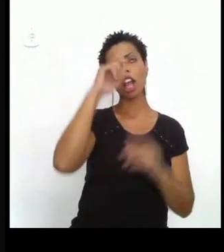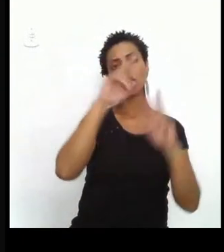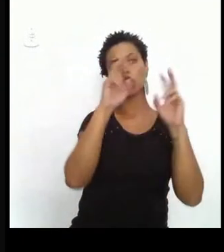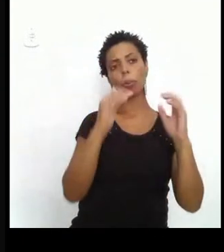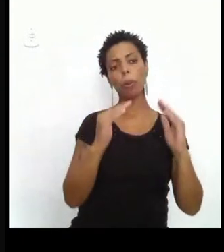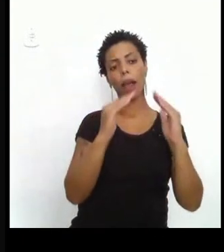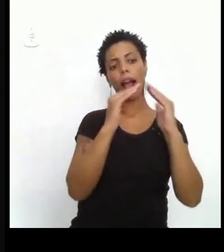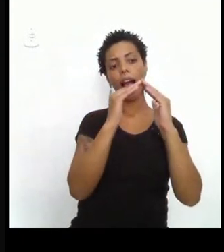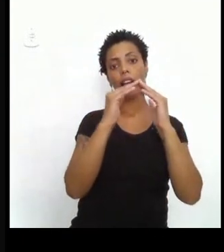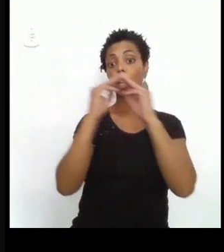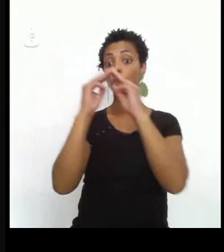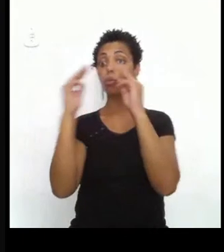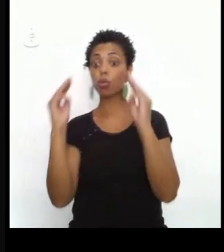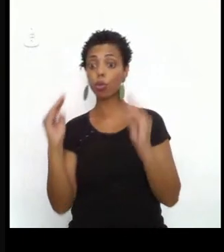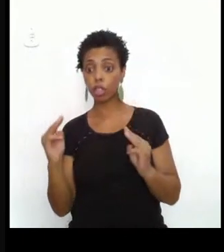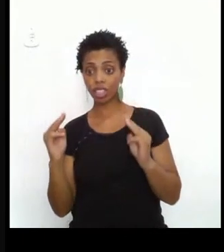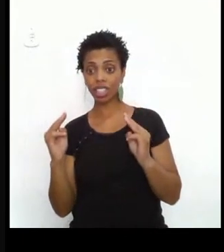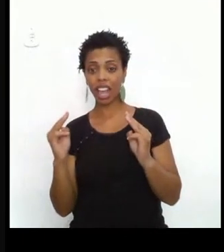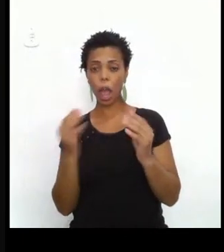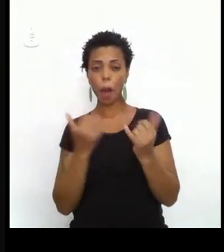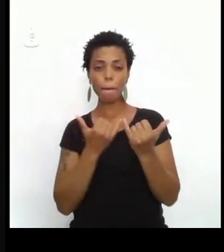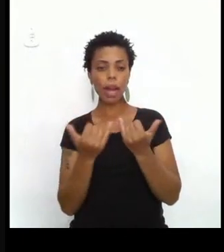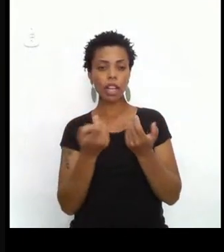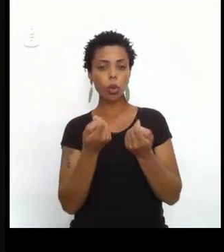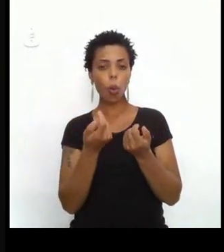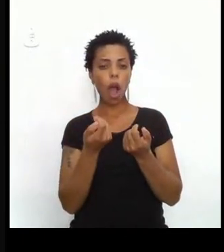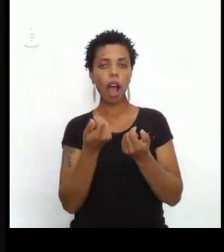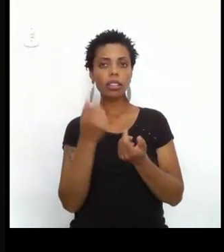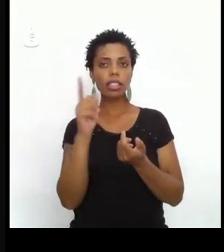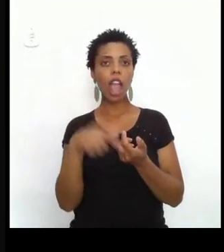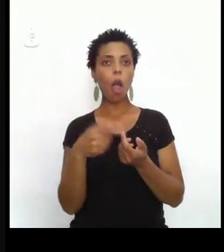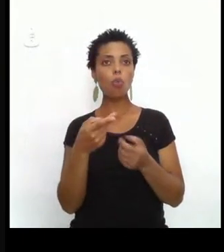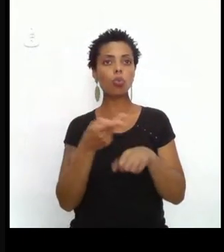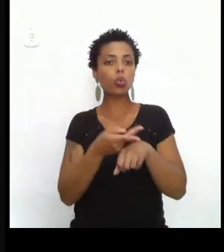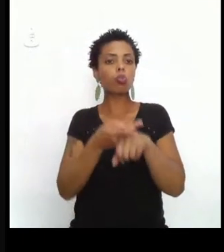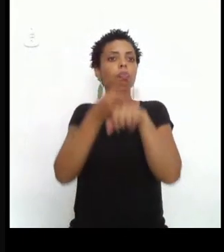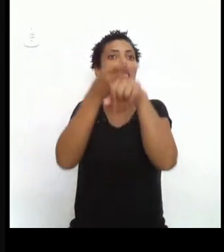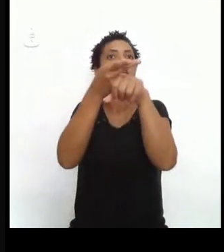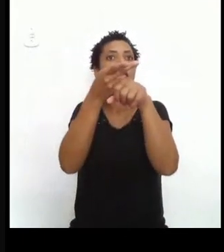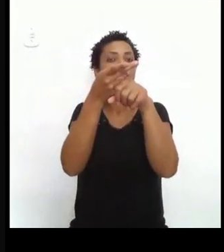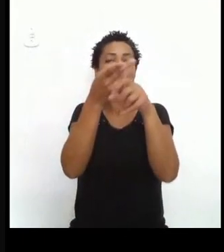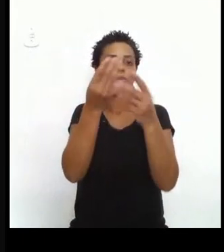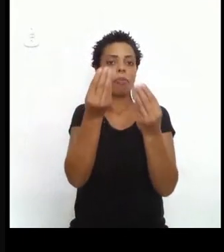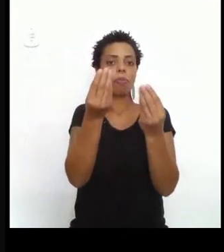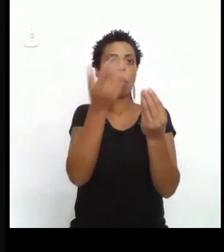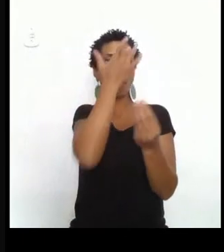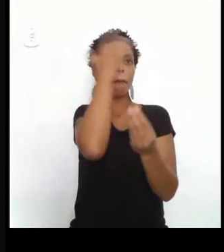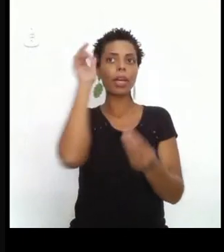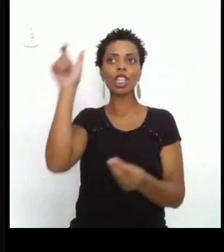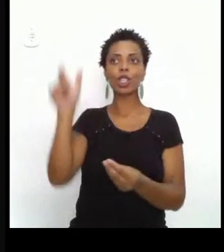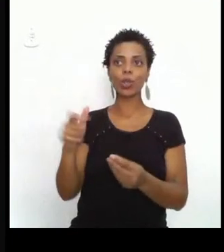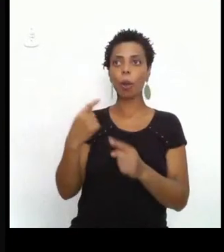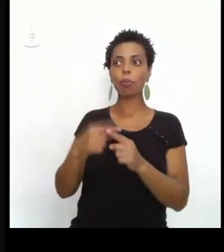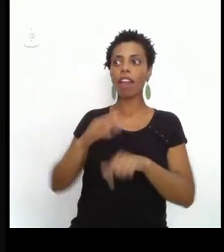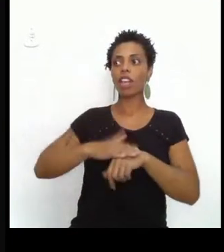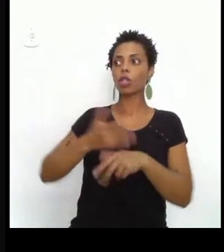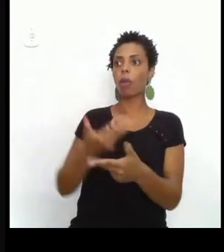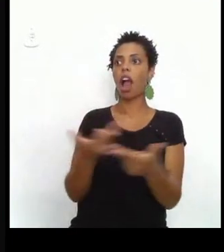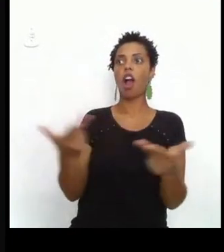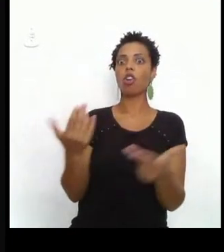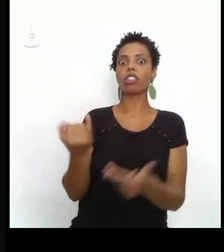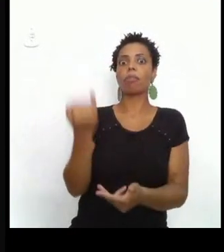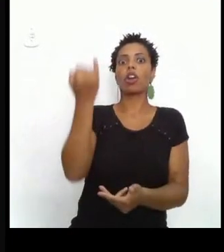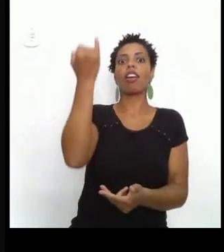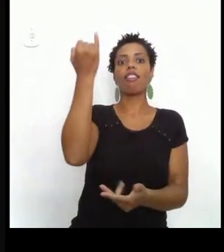sweet to appears on the Samsung Worten tube porn City of people